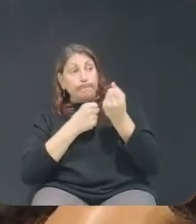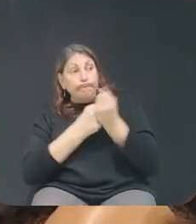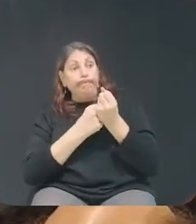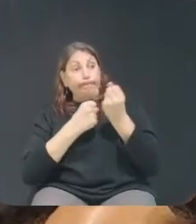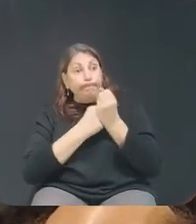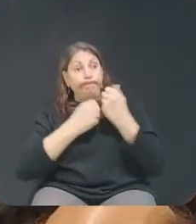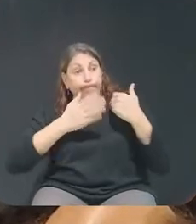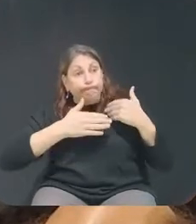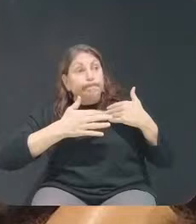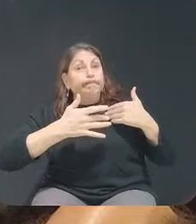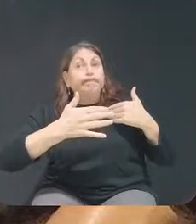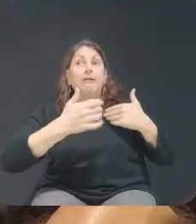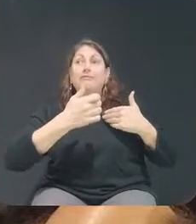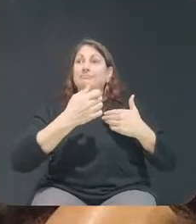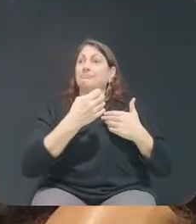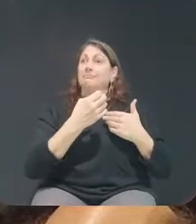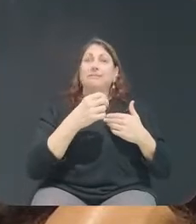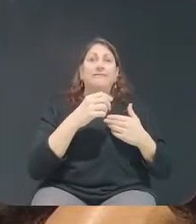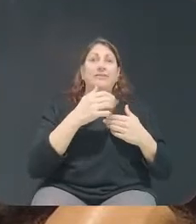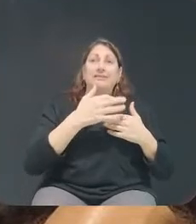decades.